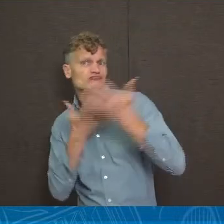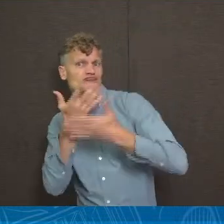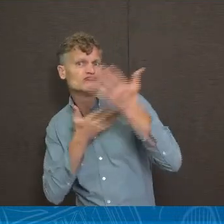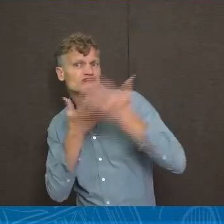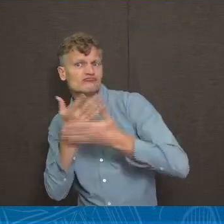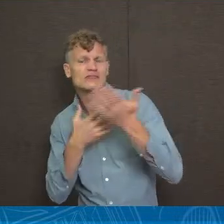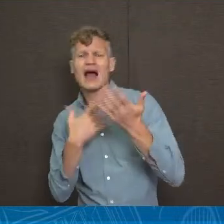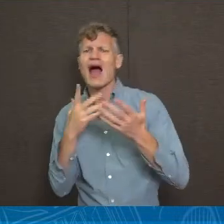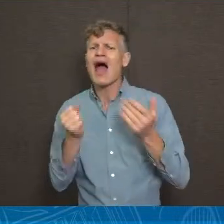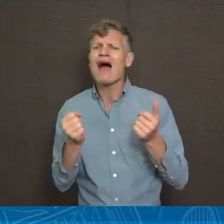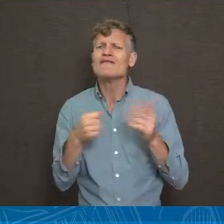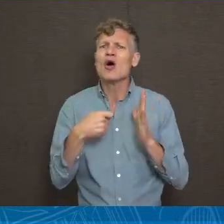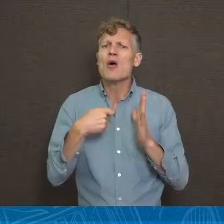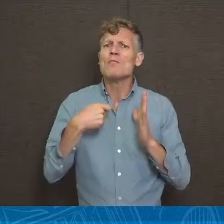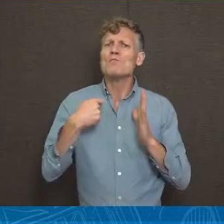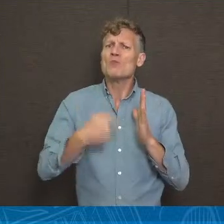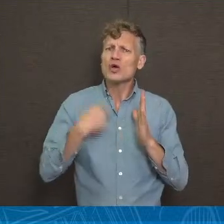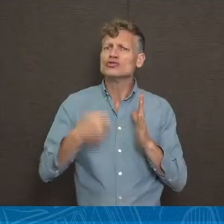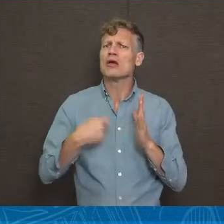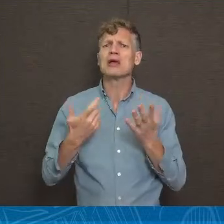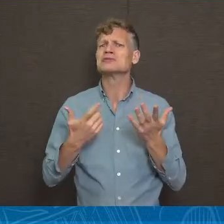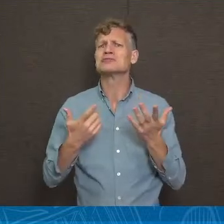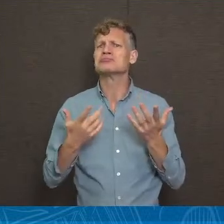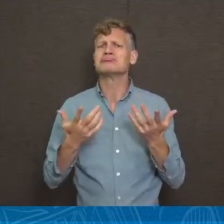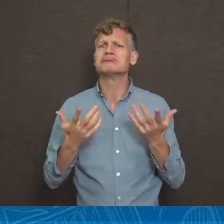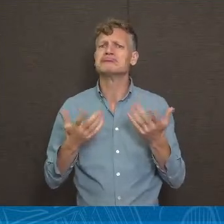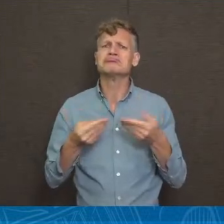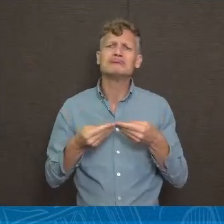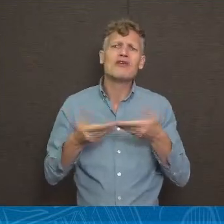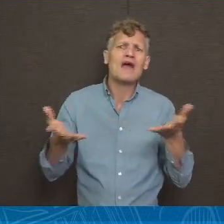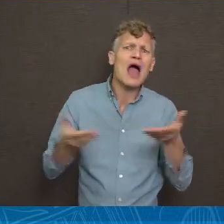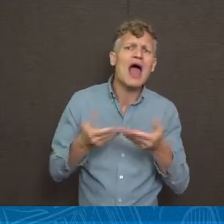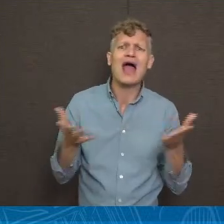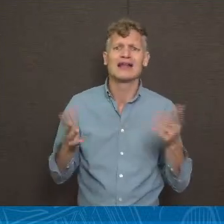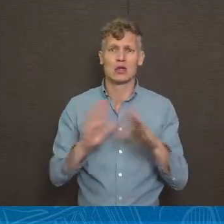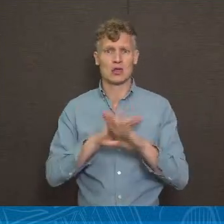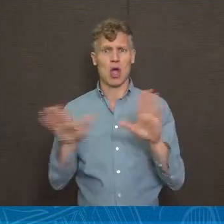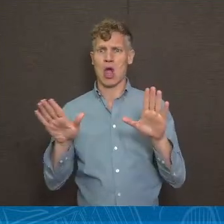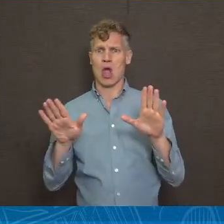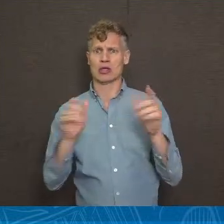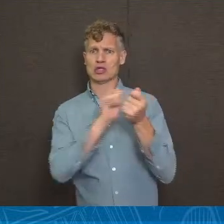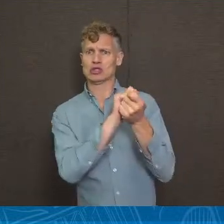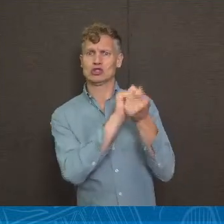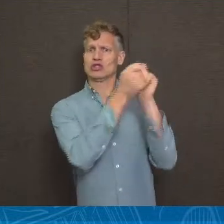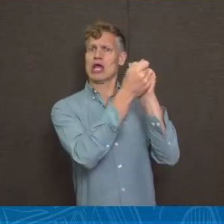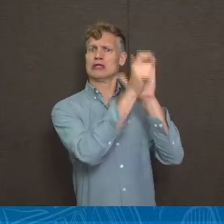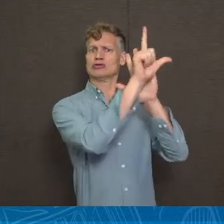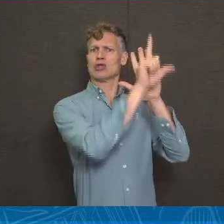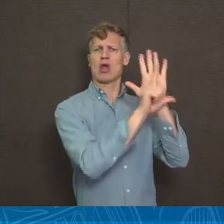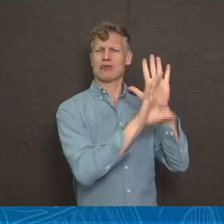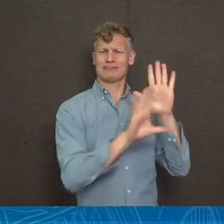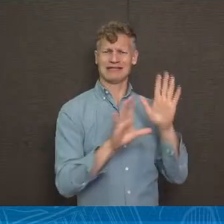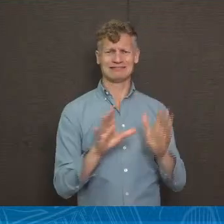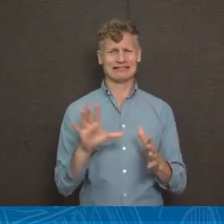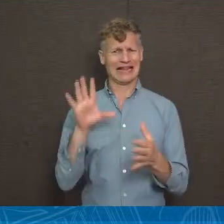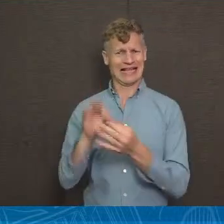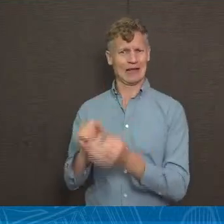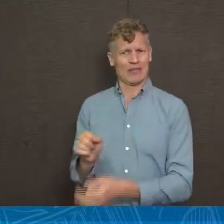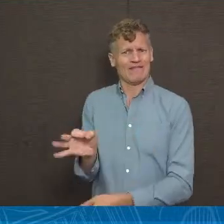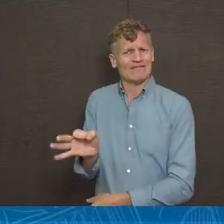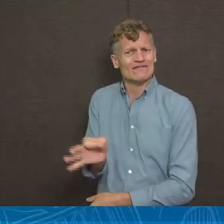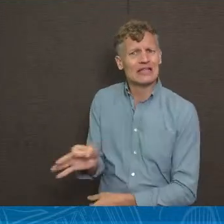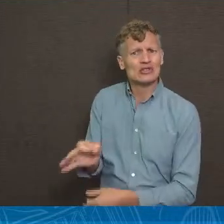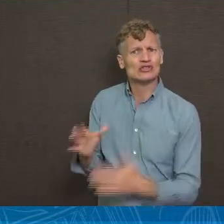things in the law. So these are village preparedness plans, these are community preparedness plans